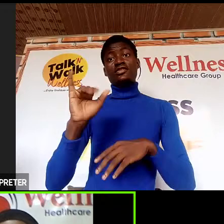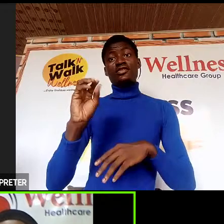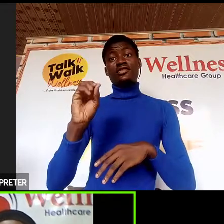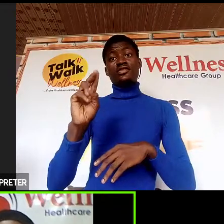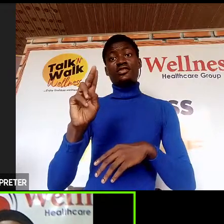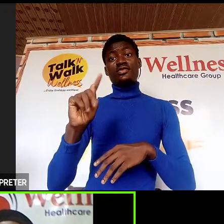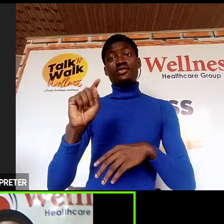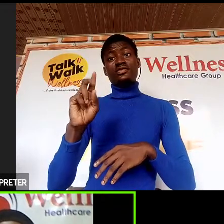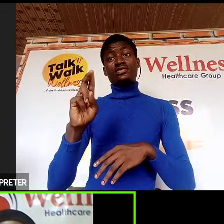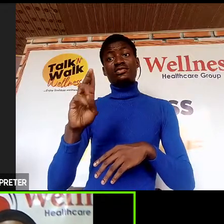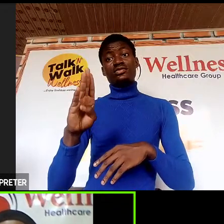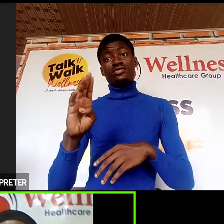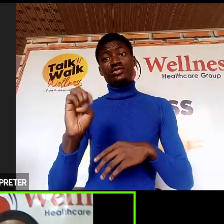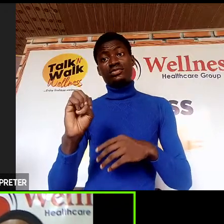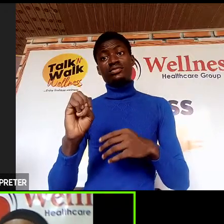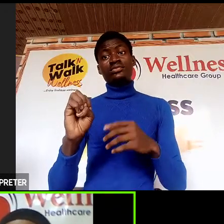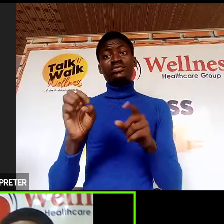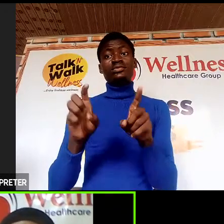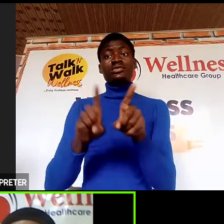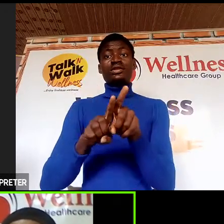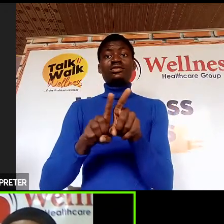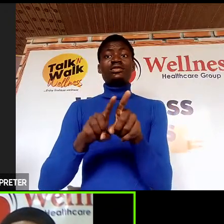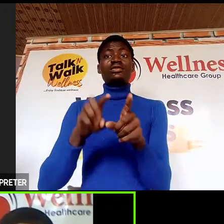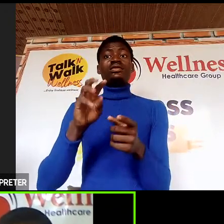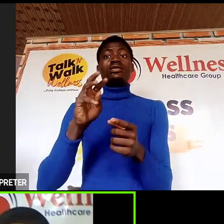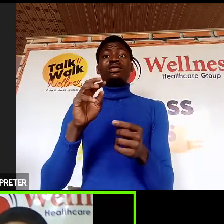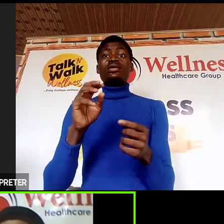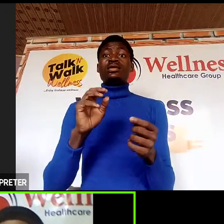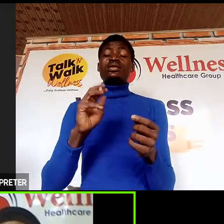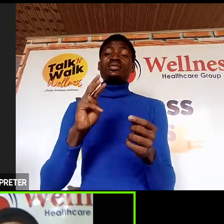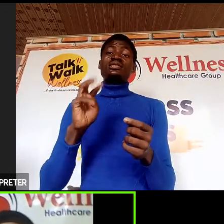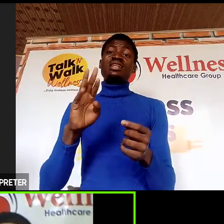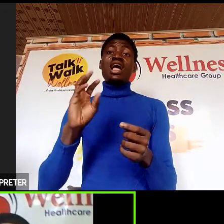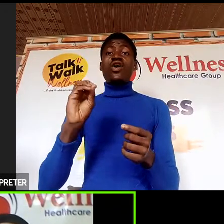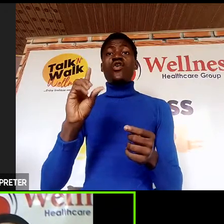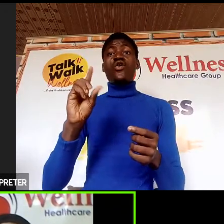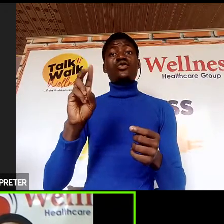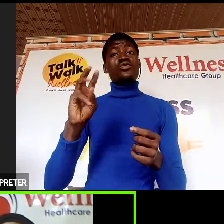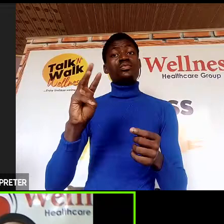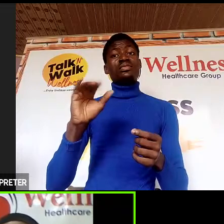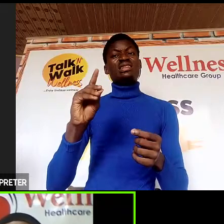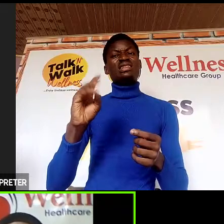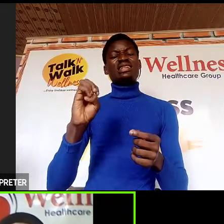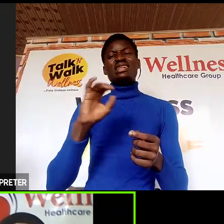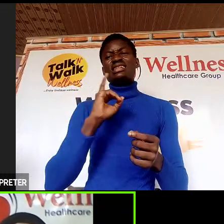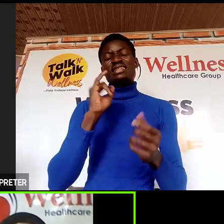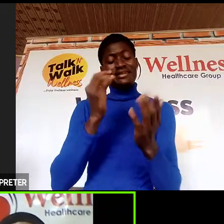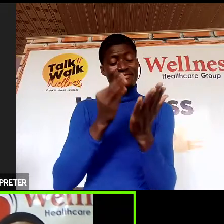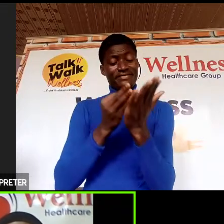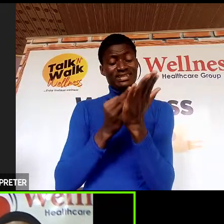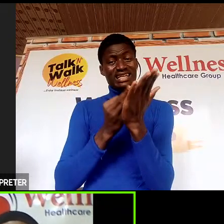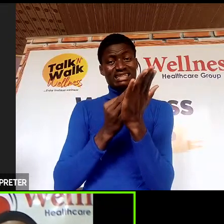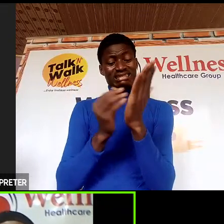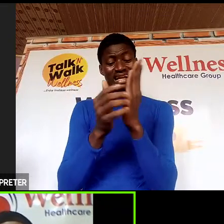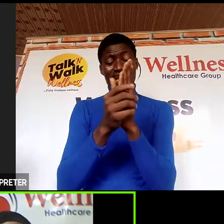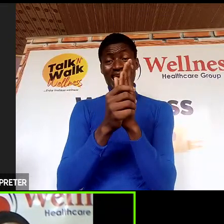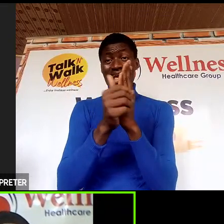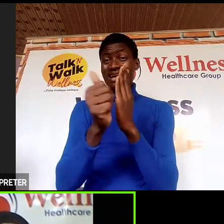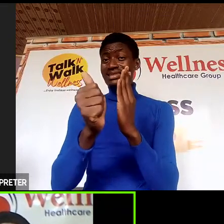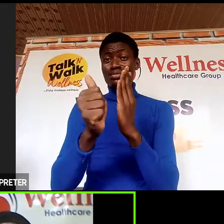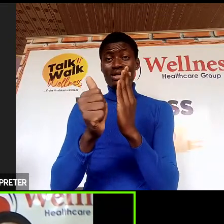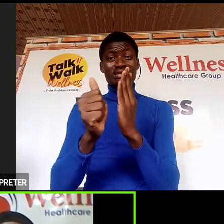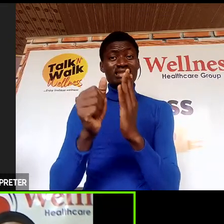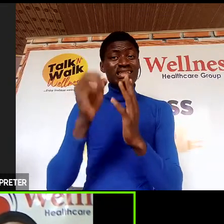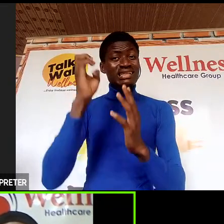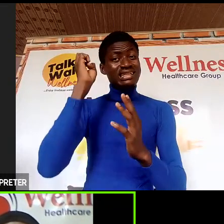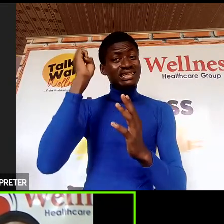accountant for over 20 years. And not just an accountant, he's a financial analyst. So he does not just know money, he actually understands the language of money.